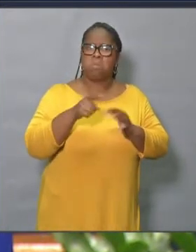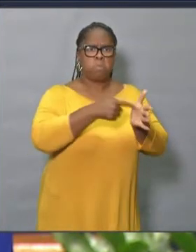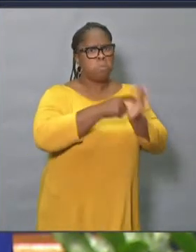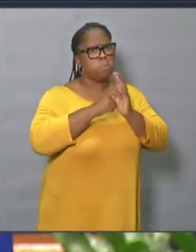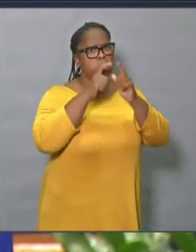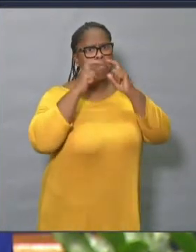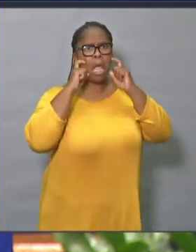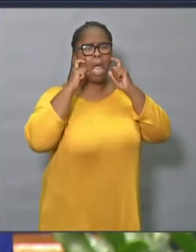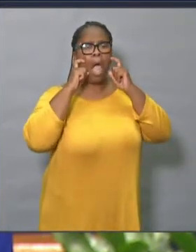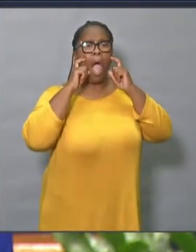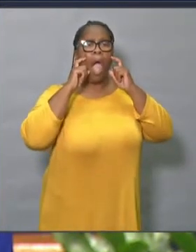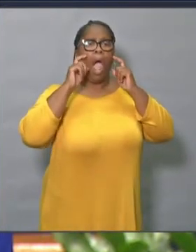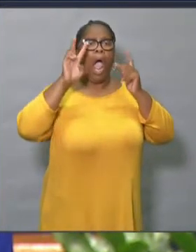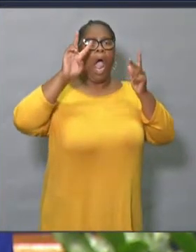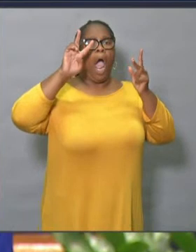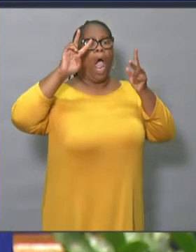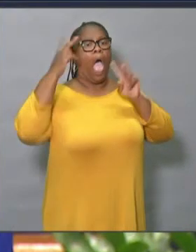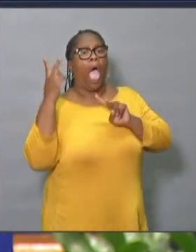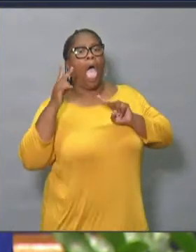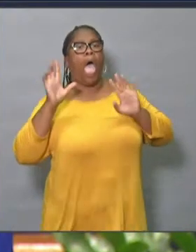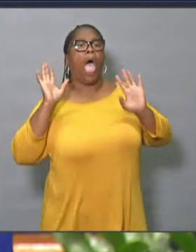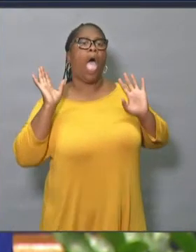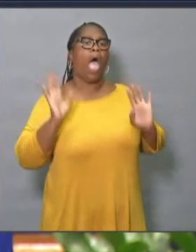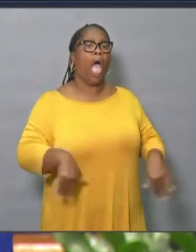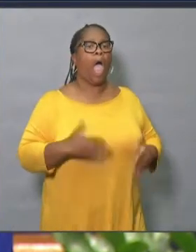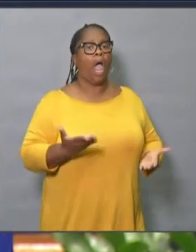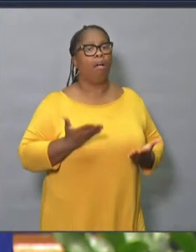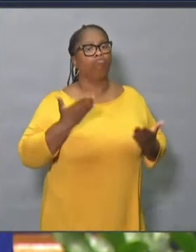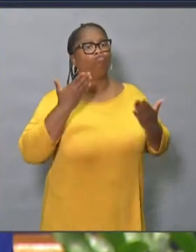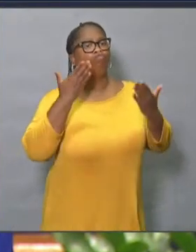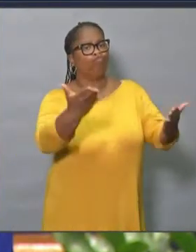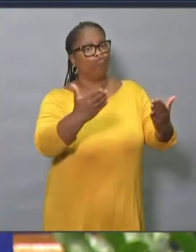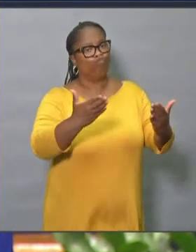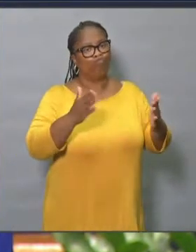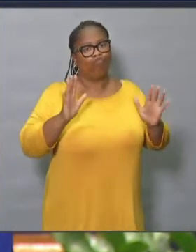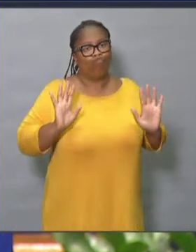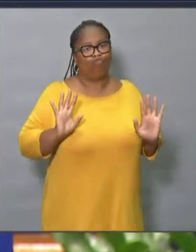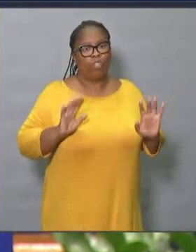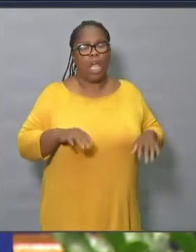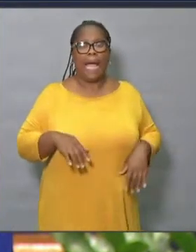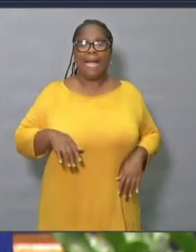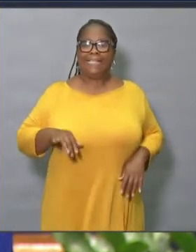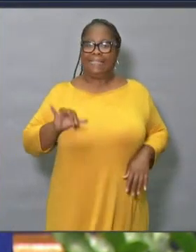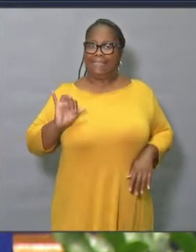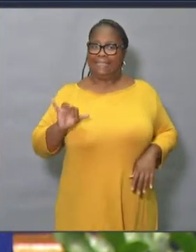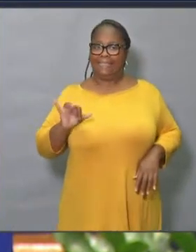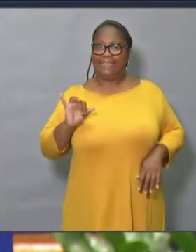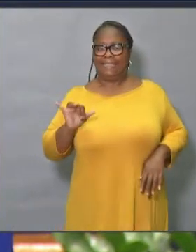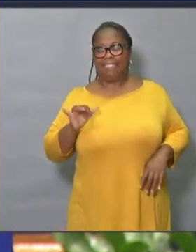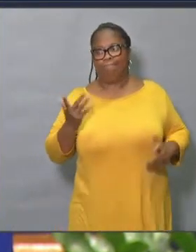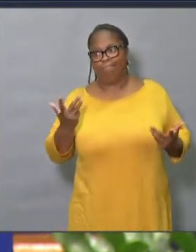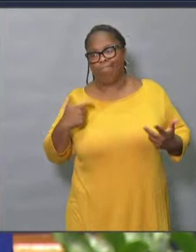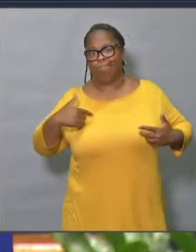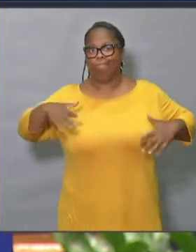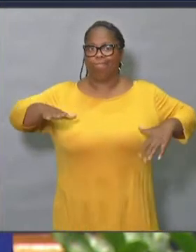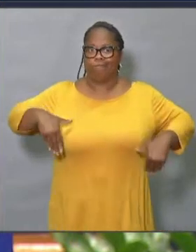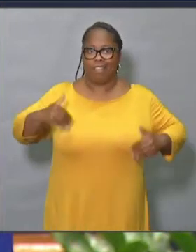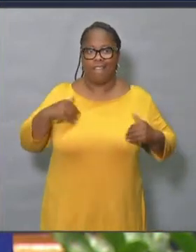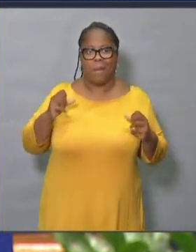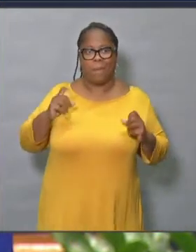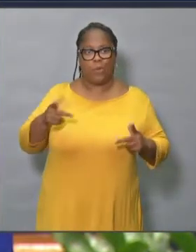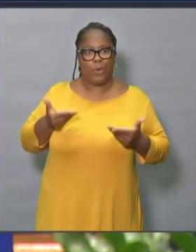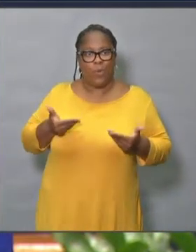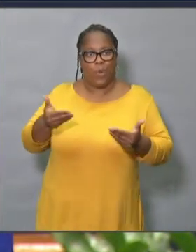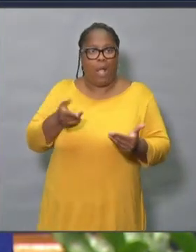in the county to now being strongly recommended? Yeah. Thanks. I haven't had an opportunity to welcome the new health